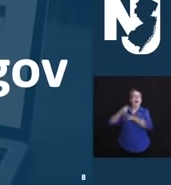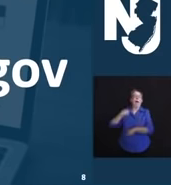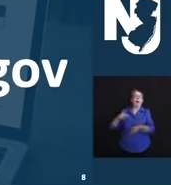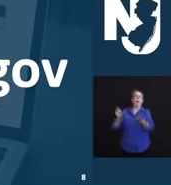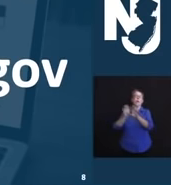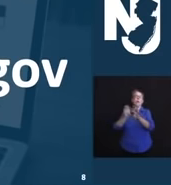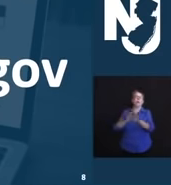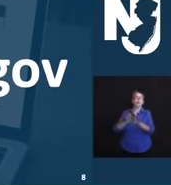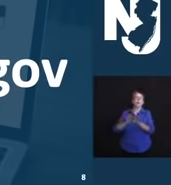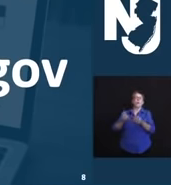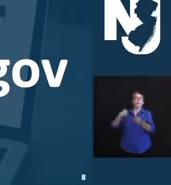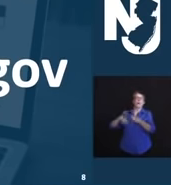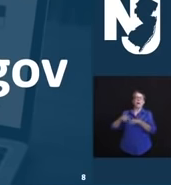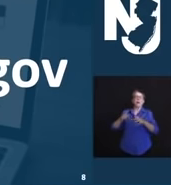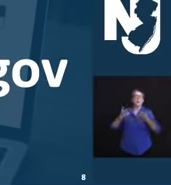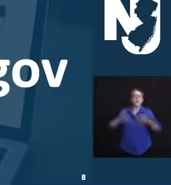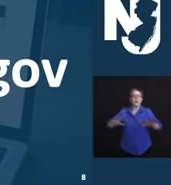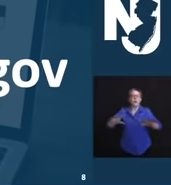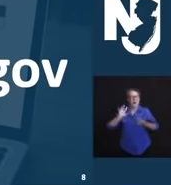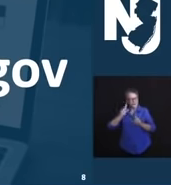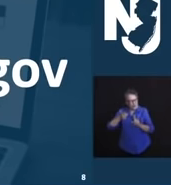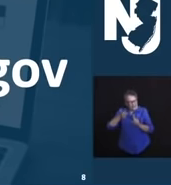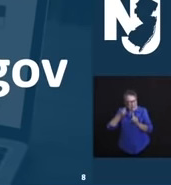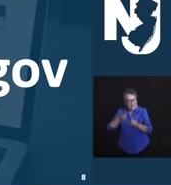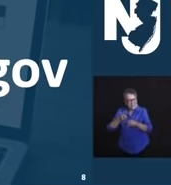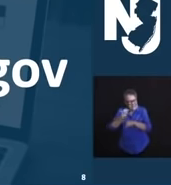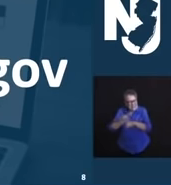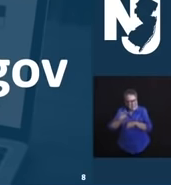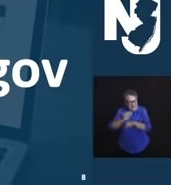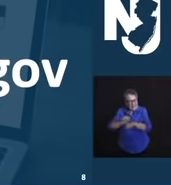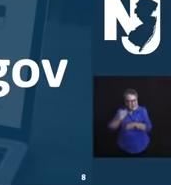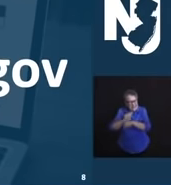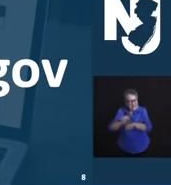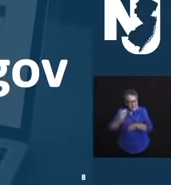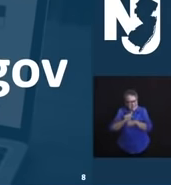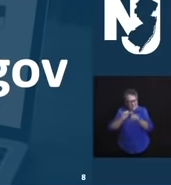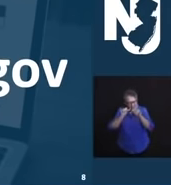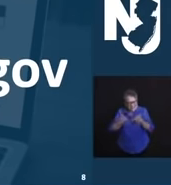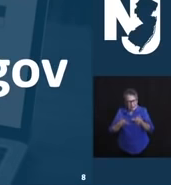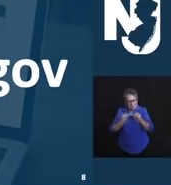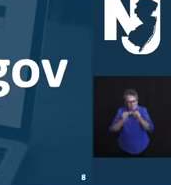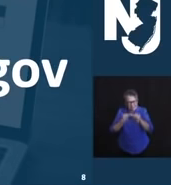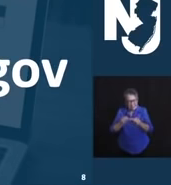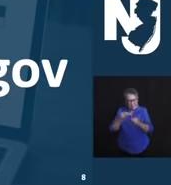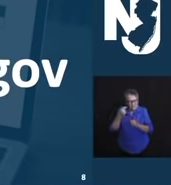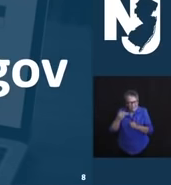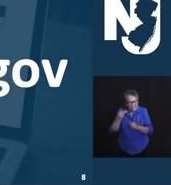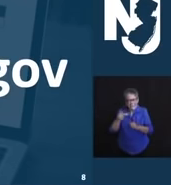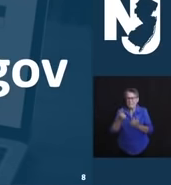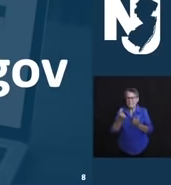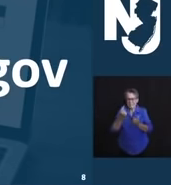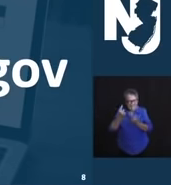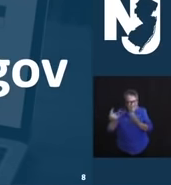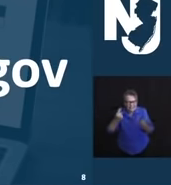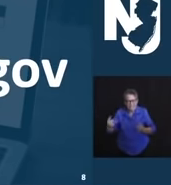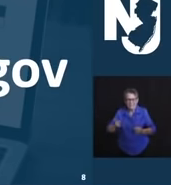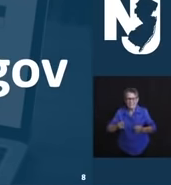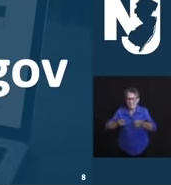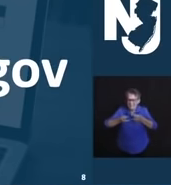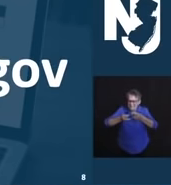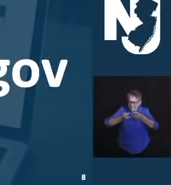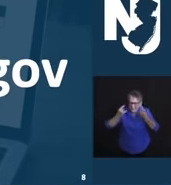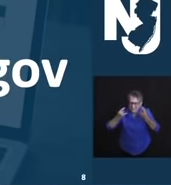distancing and wearing a face covering. We stay in the green zone when you get tested to make sure you're not unknowingly carrying this virus and